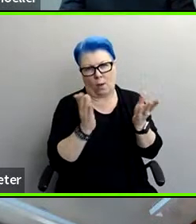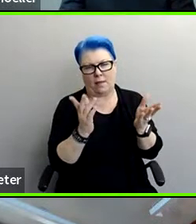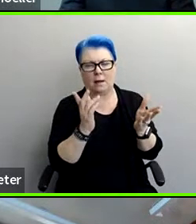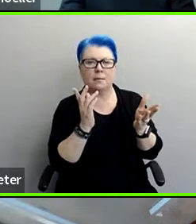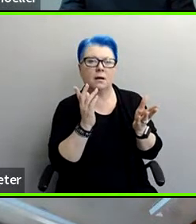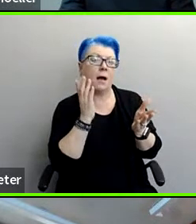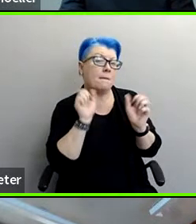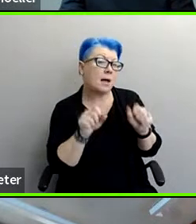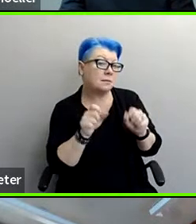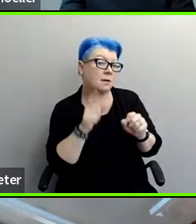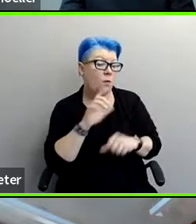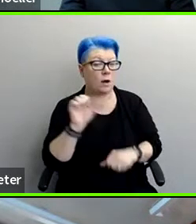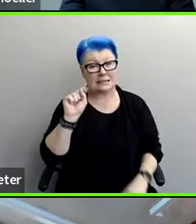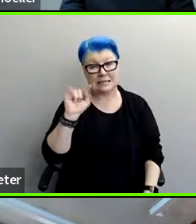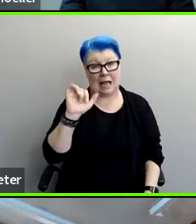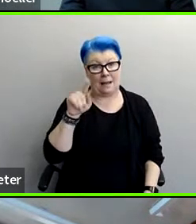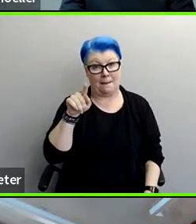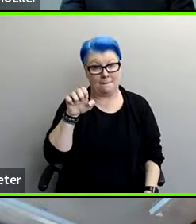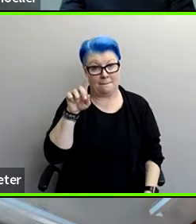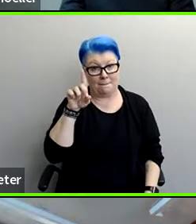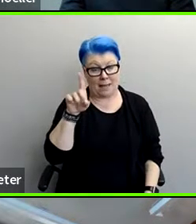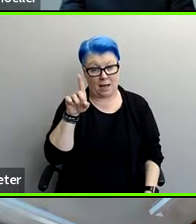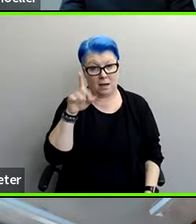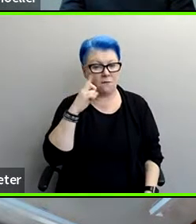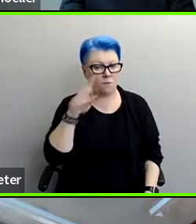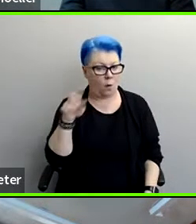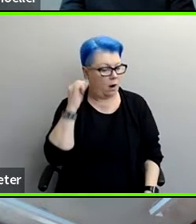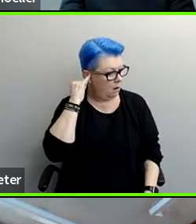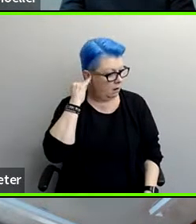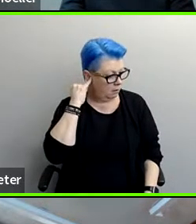stipends for the